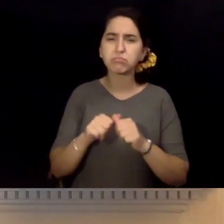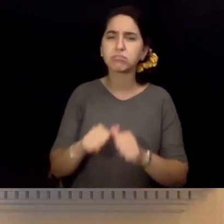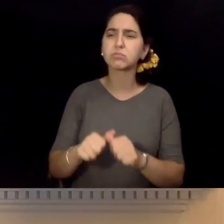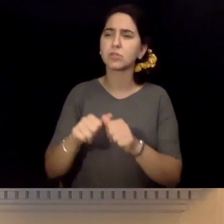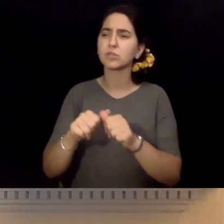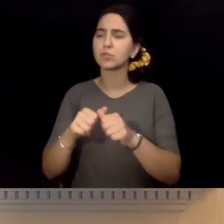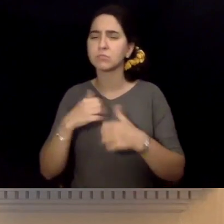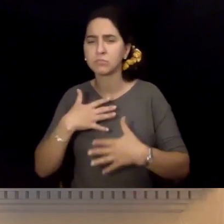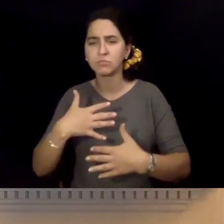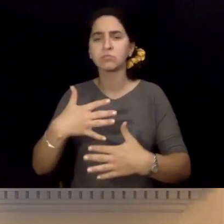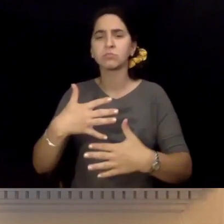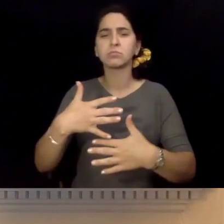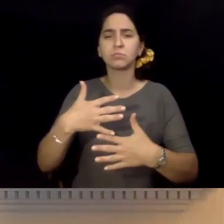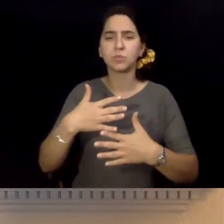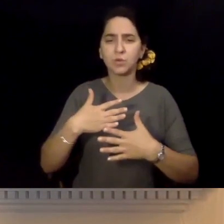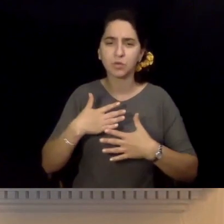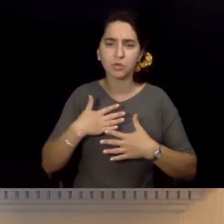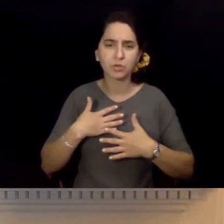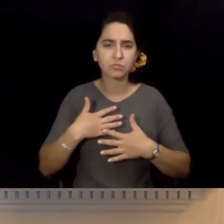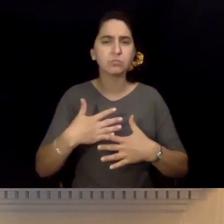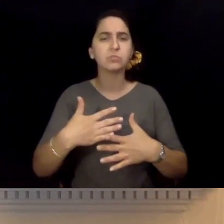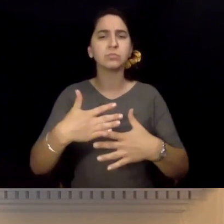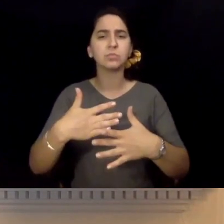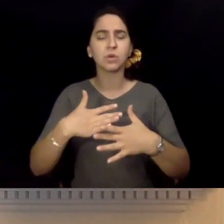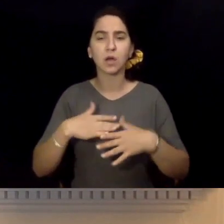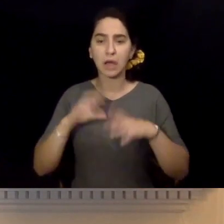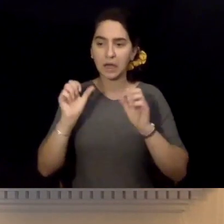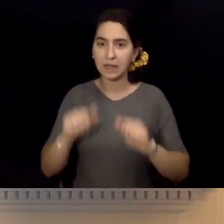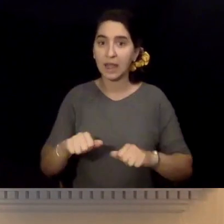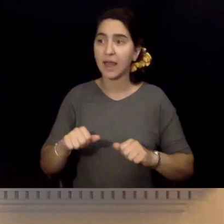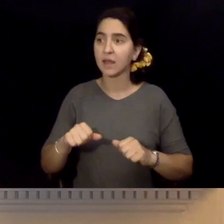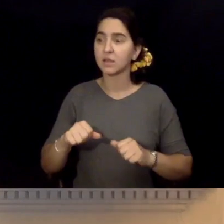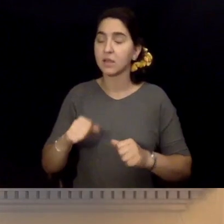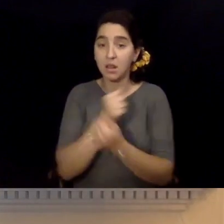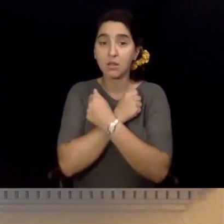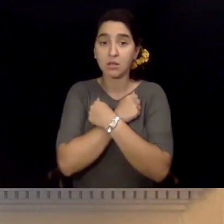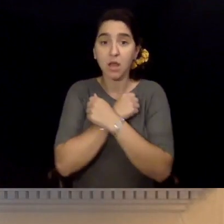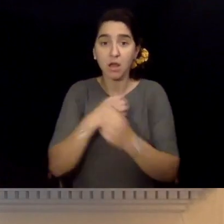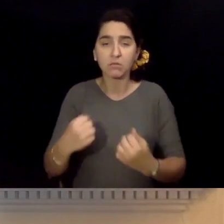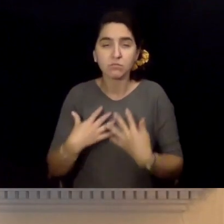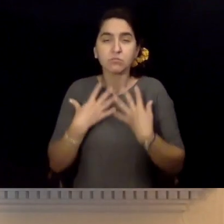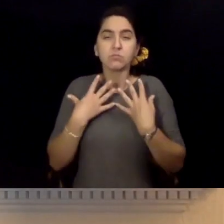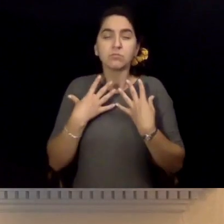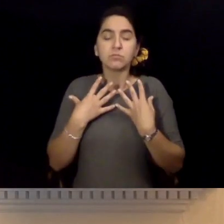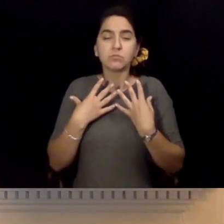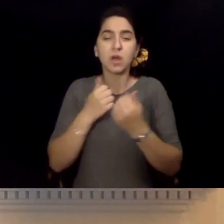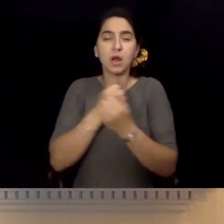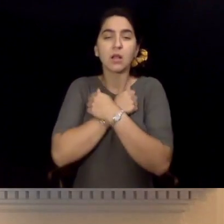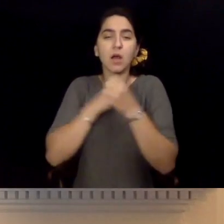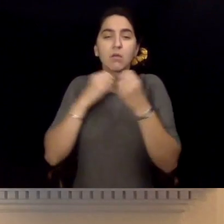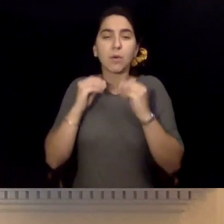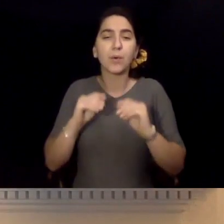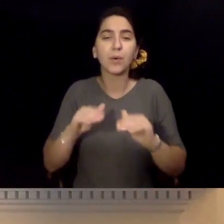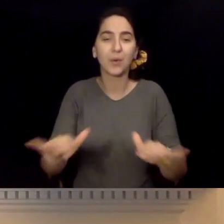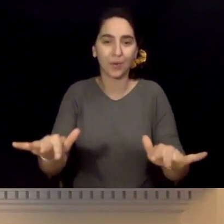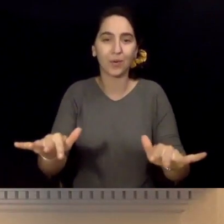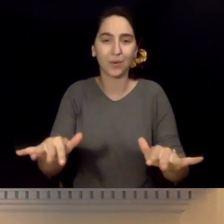Continue to breathe in this prayer until you're able to breathe in and breathe out love.